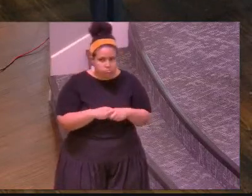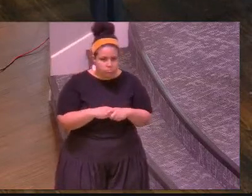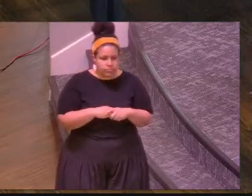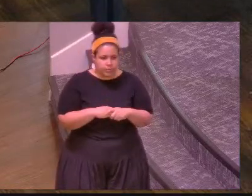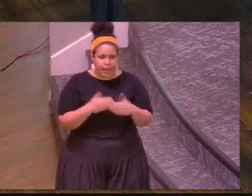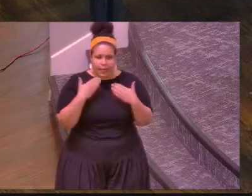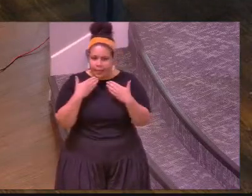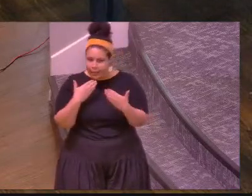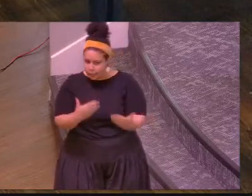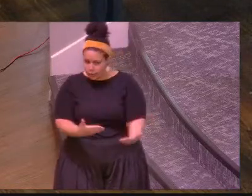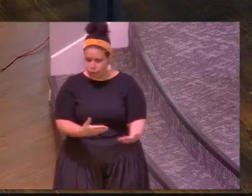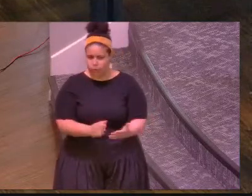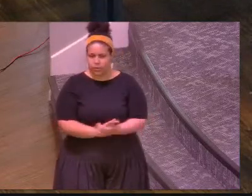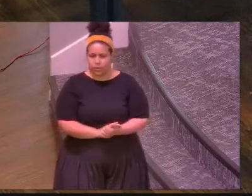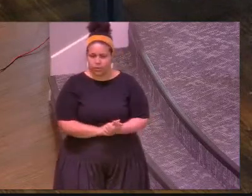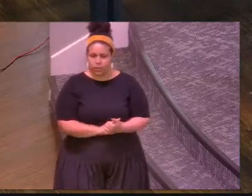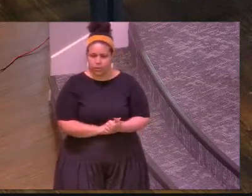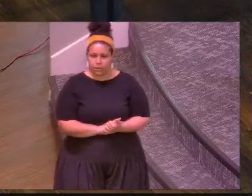Thank you.